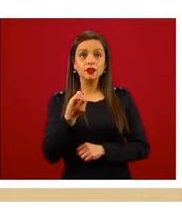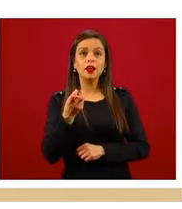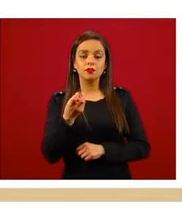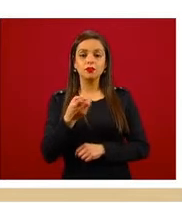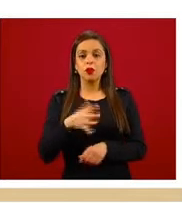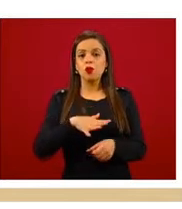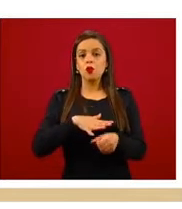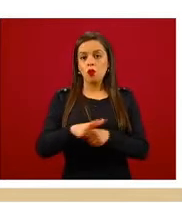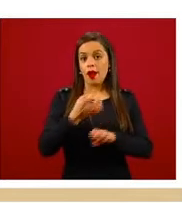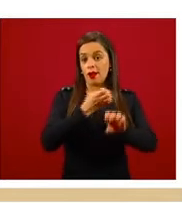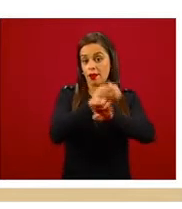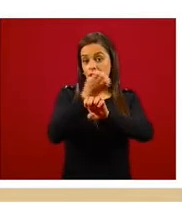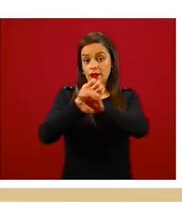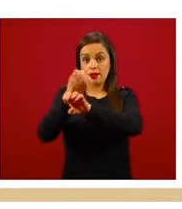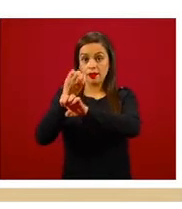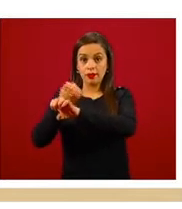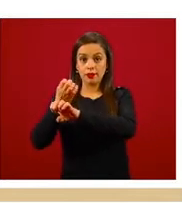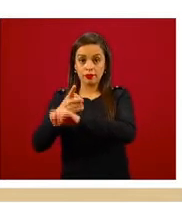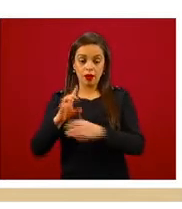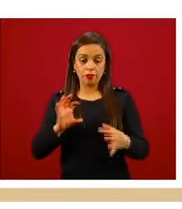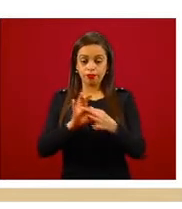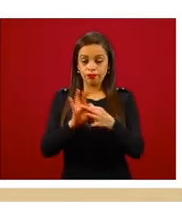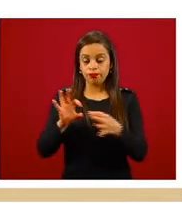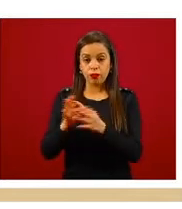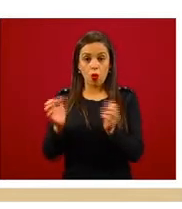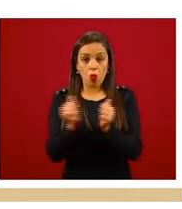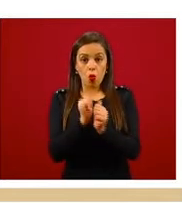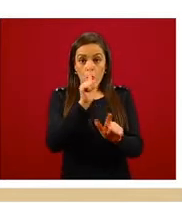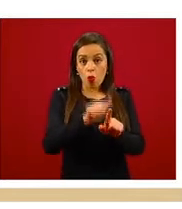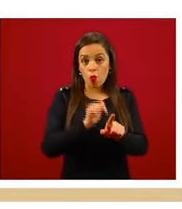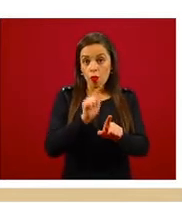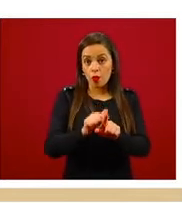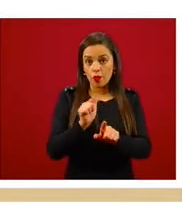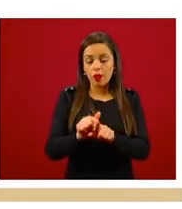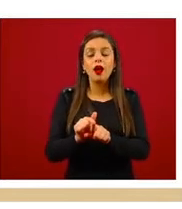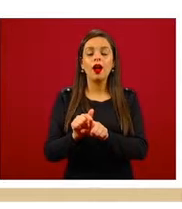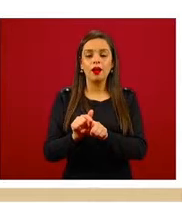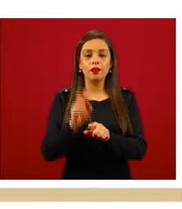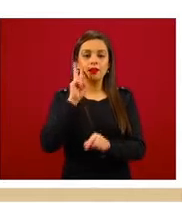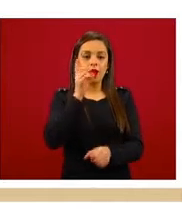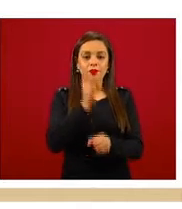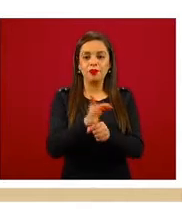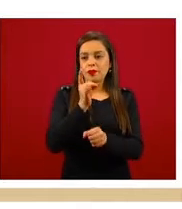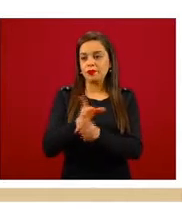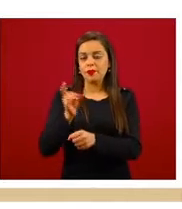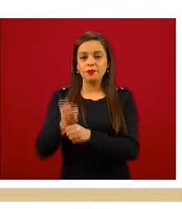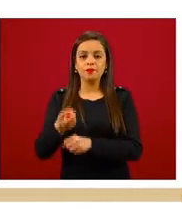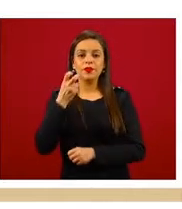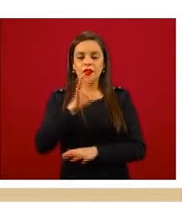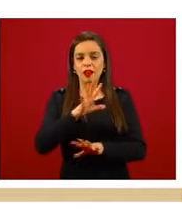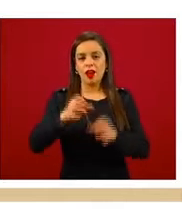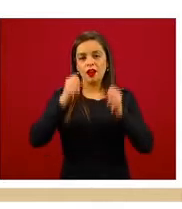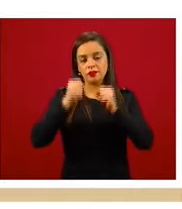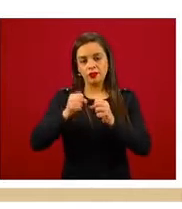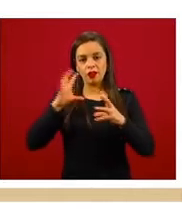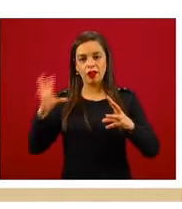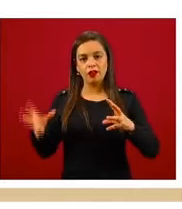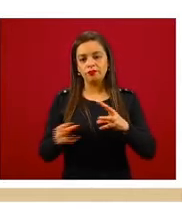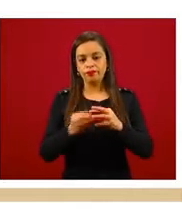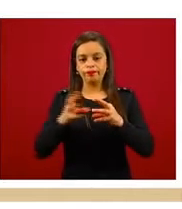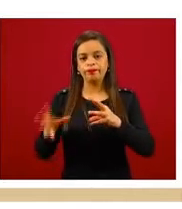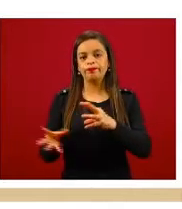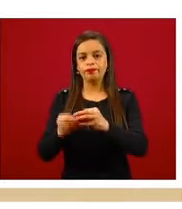and this will definitely represent which are those entities that, depending on the color that they have been assigned, are